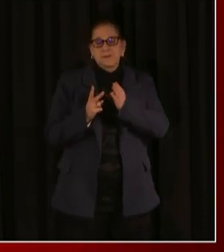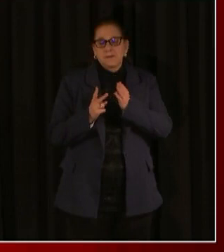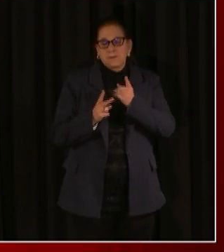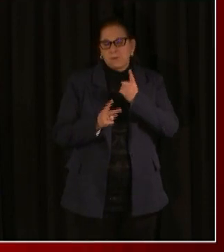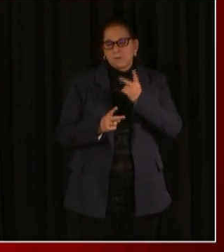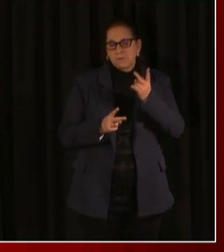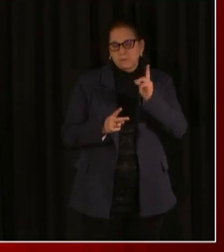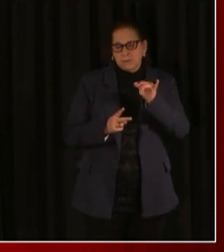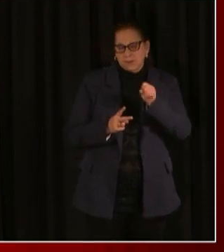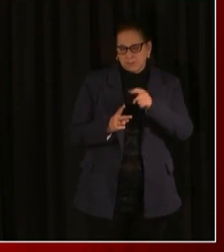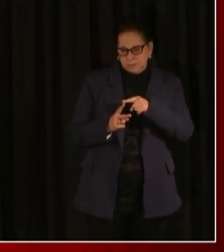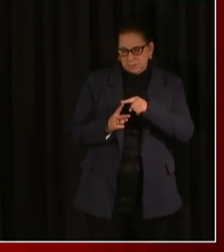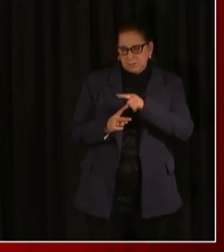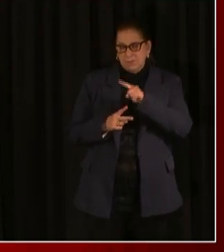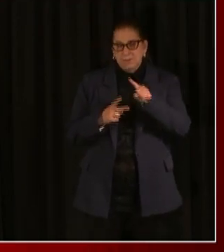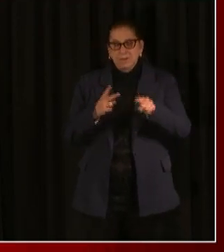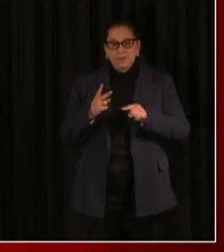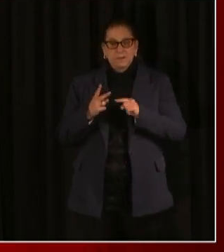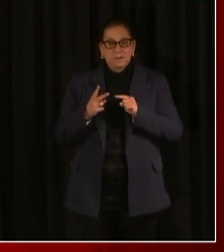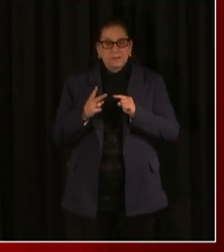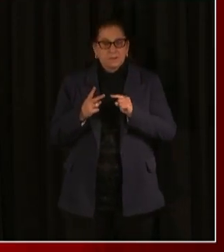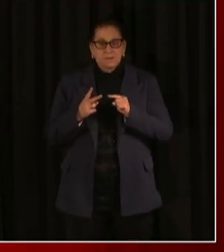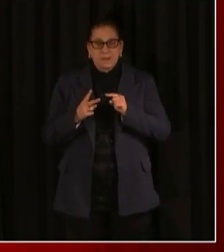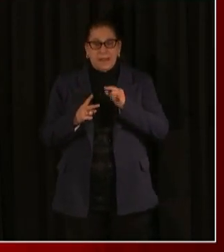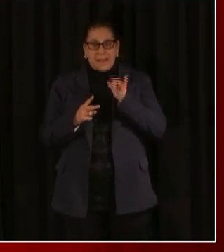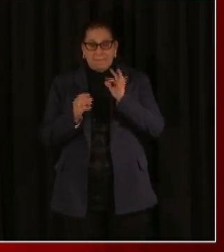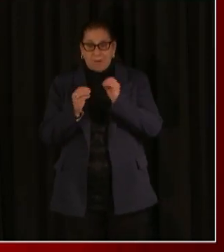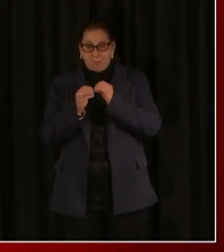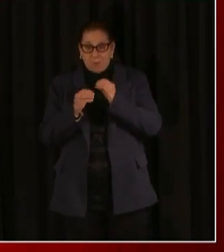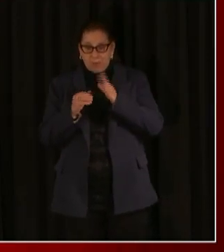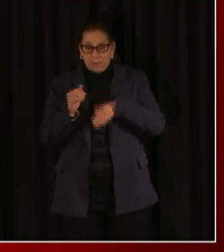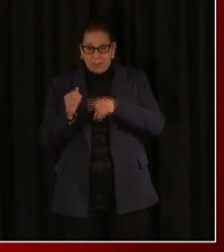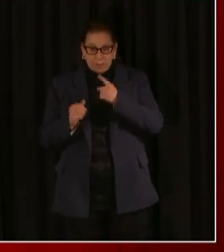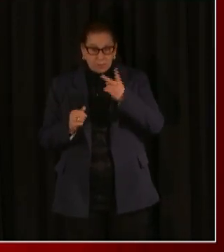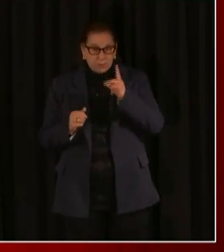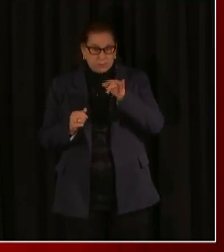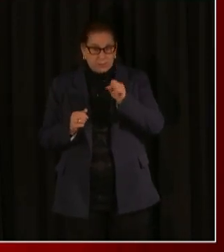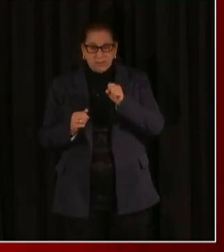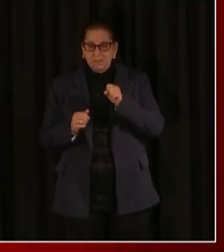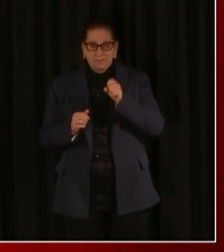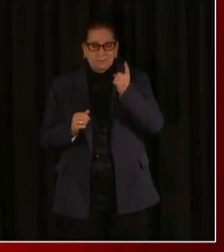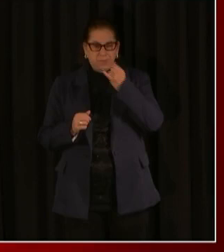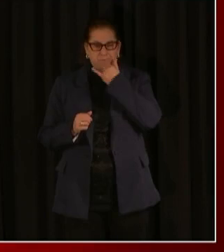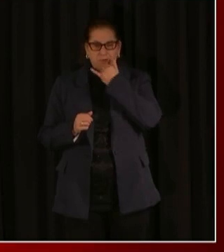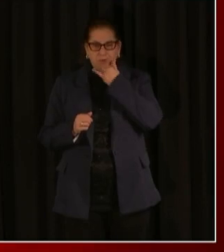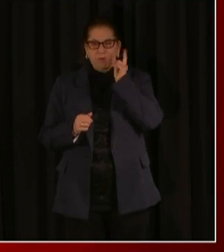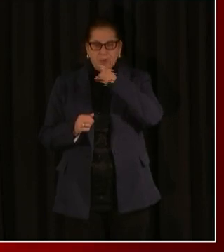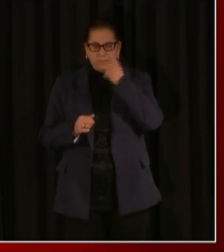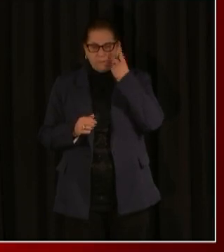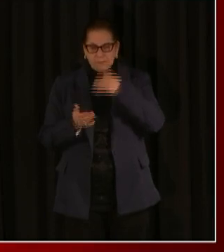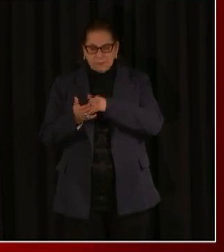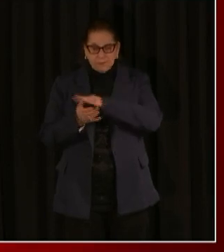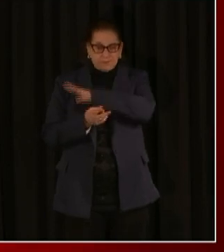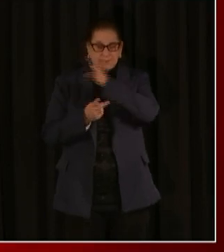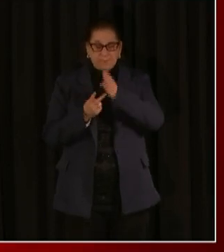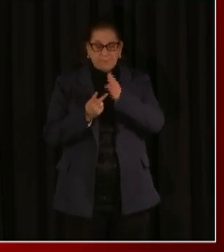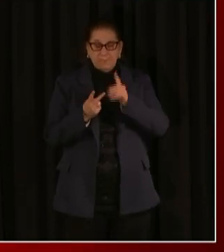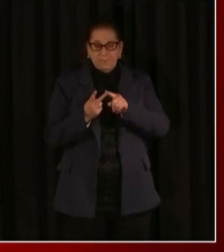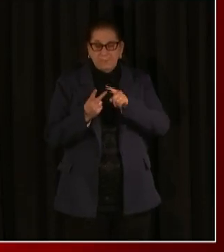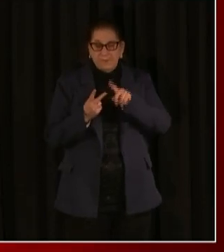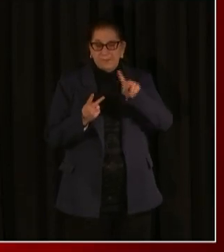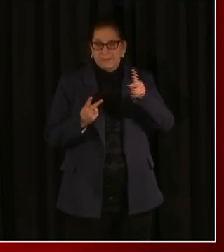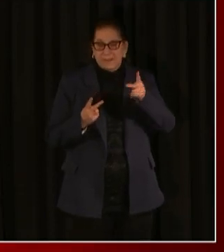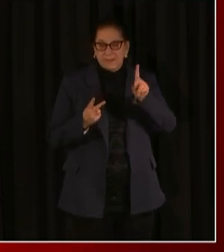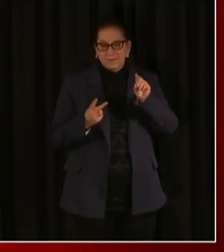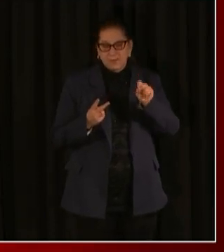that from what I've heard, people who have got the vaccine after the second dose have had at least a day of sleep ahead of